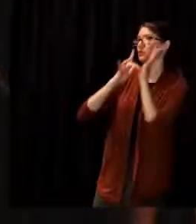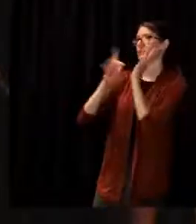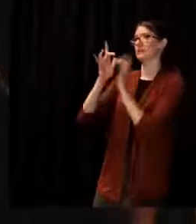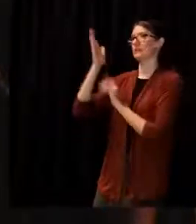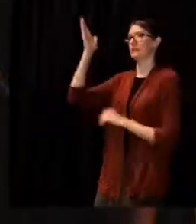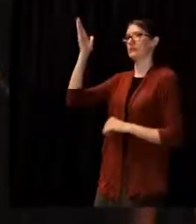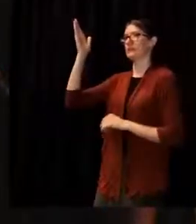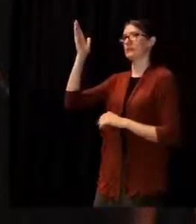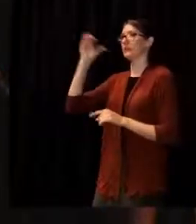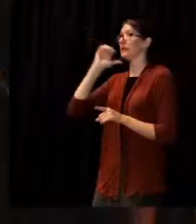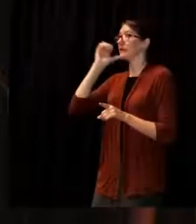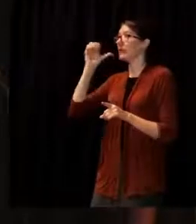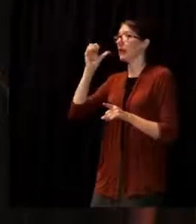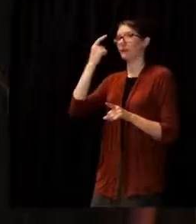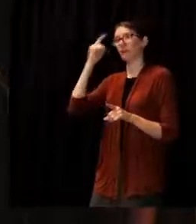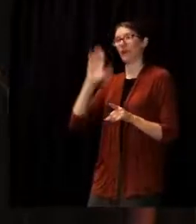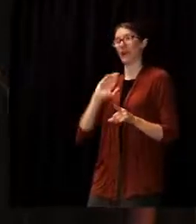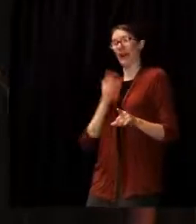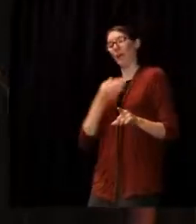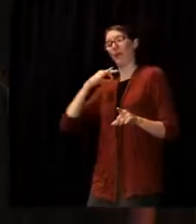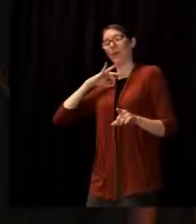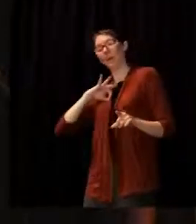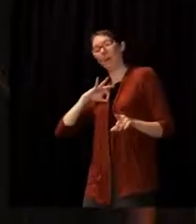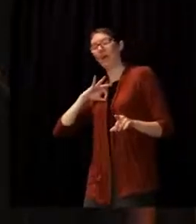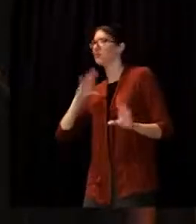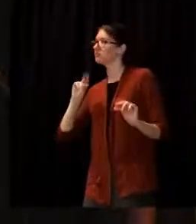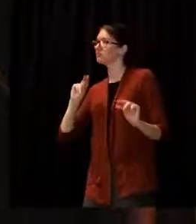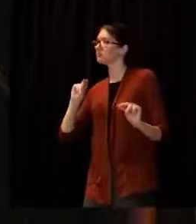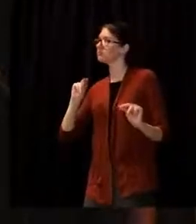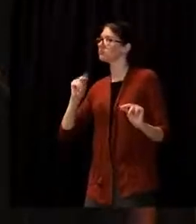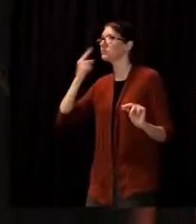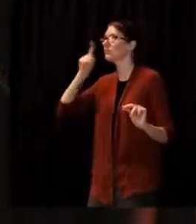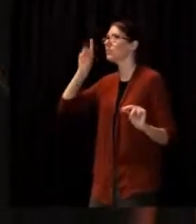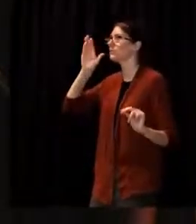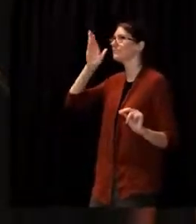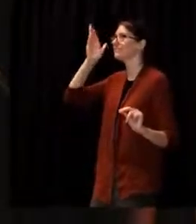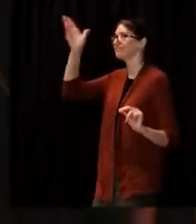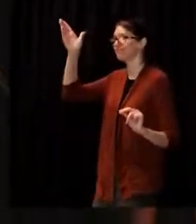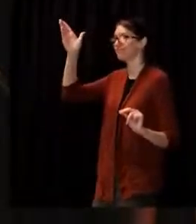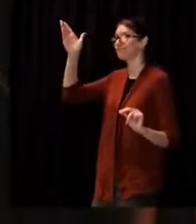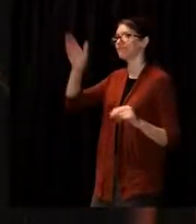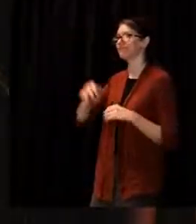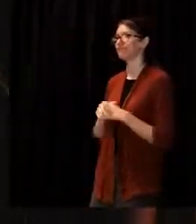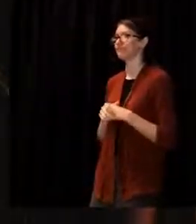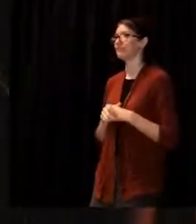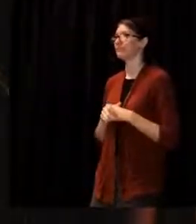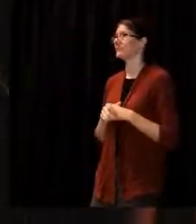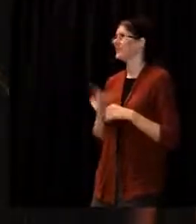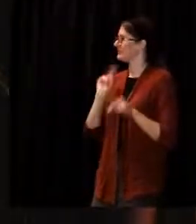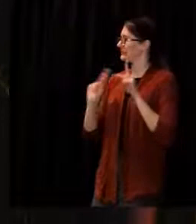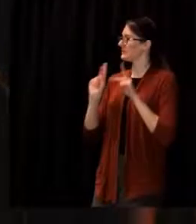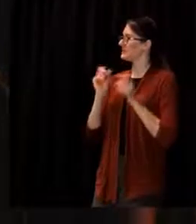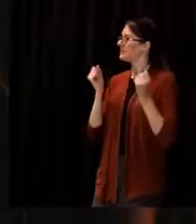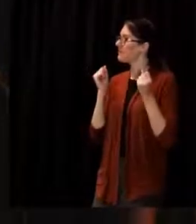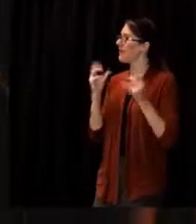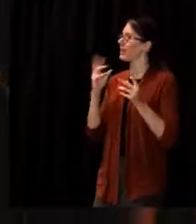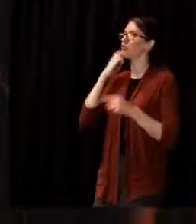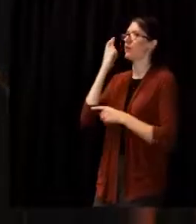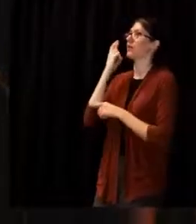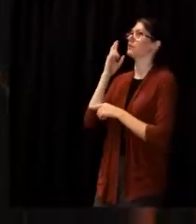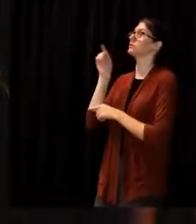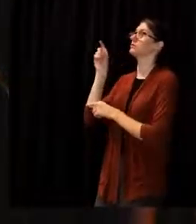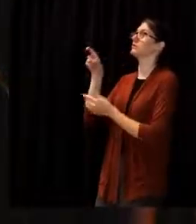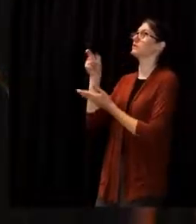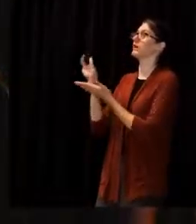him. And so there's a lot of folks that don't really get a sense of their need for the gospel until they have children. The world sort of